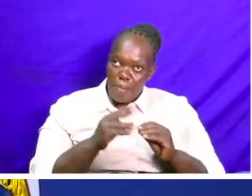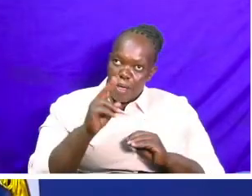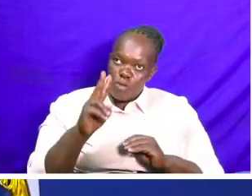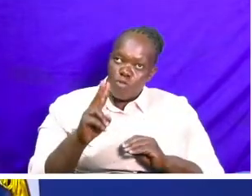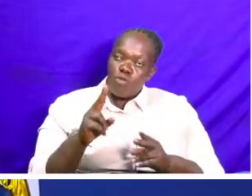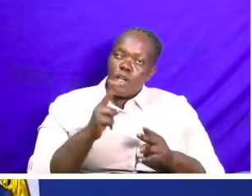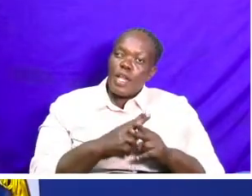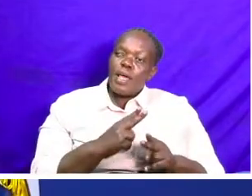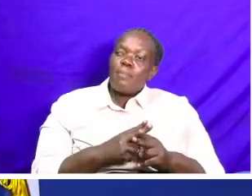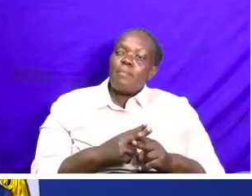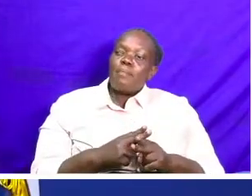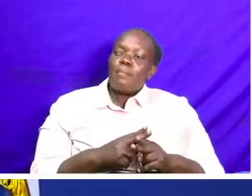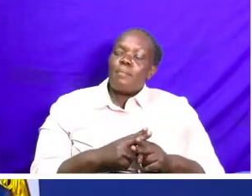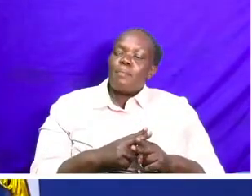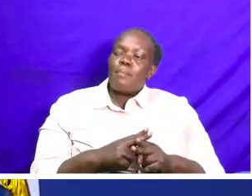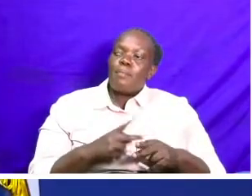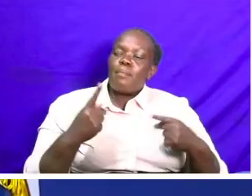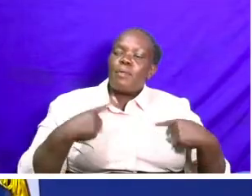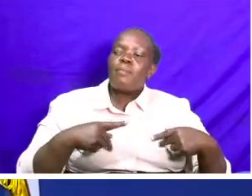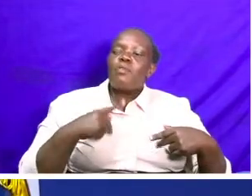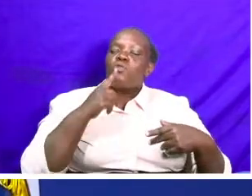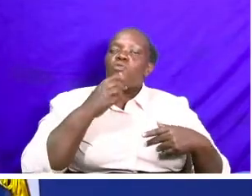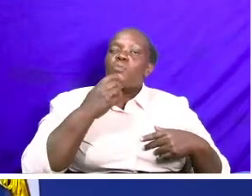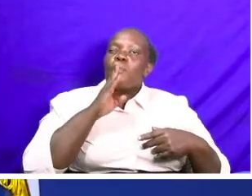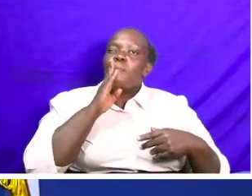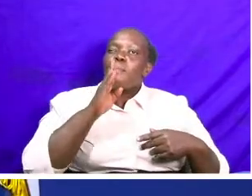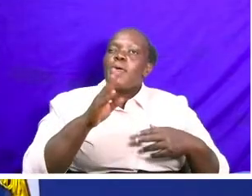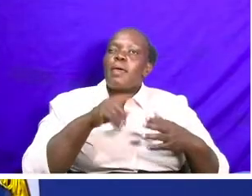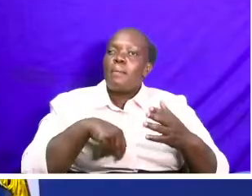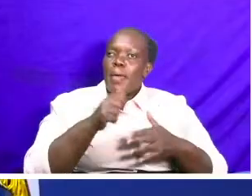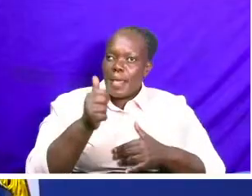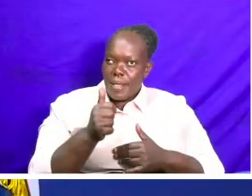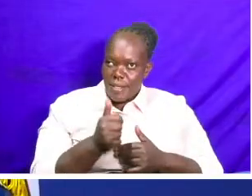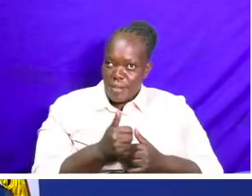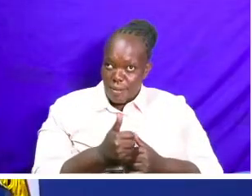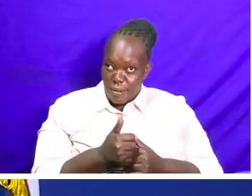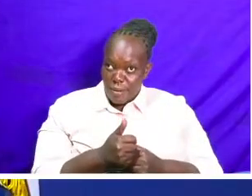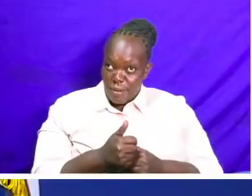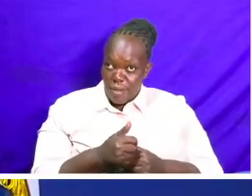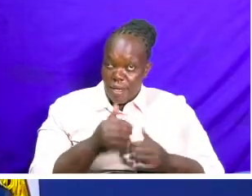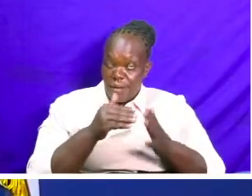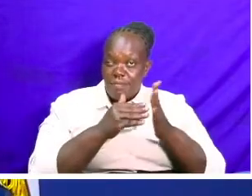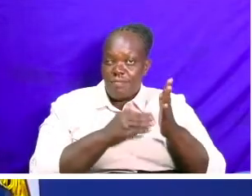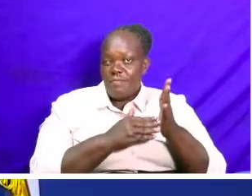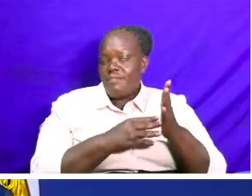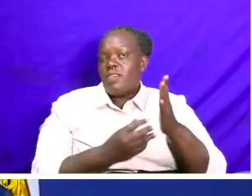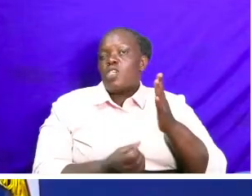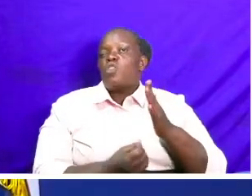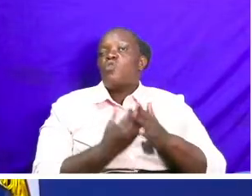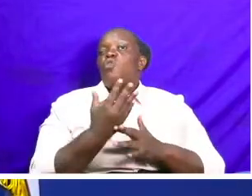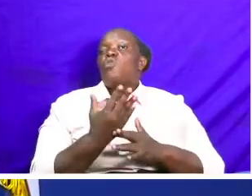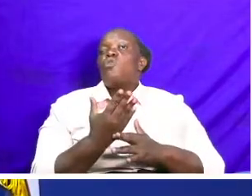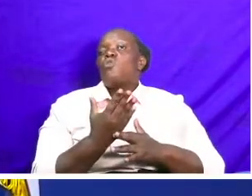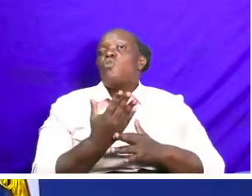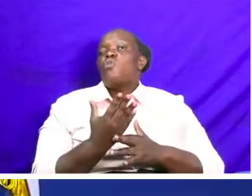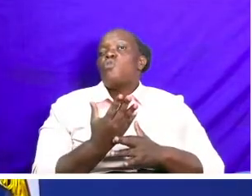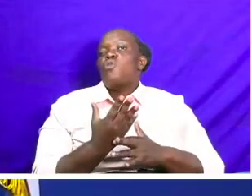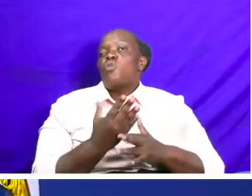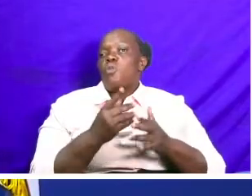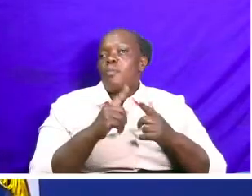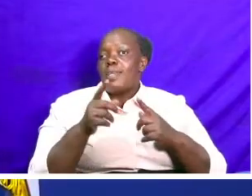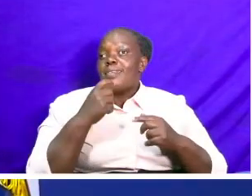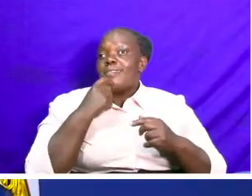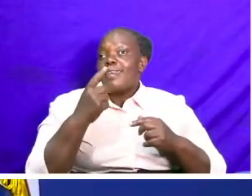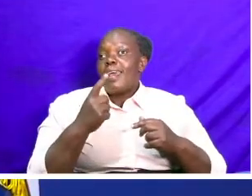the names of the people to be compensated, the list keeps on growing based on verification. But as I said